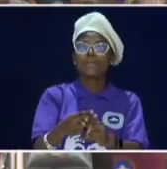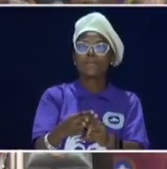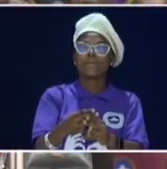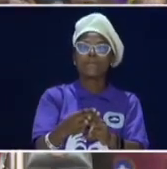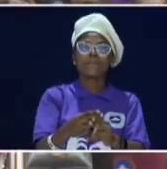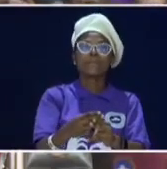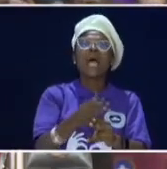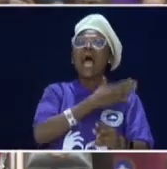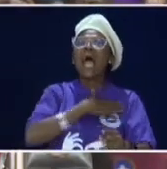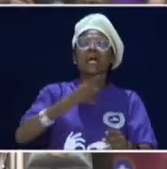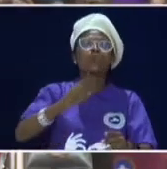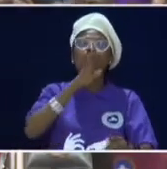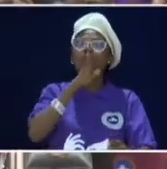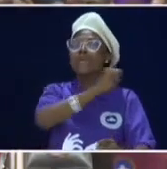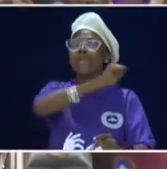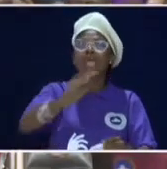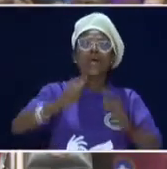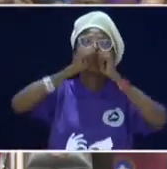And you will be a